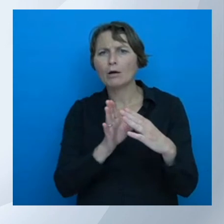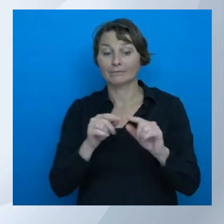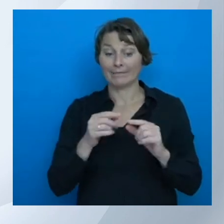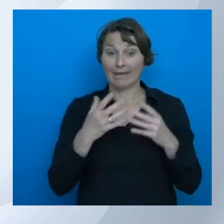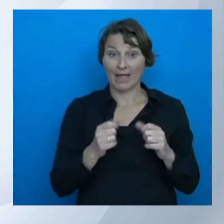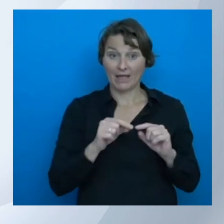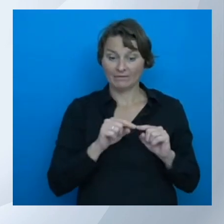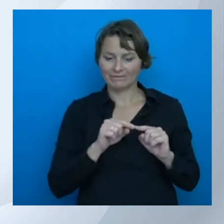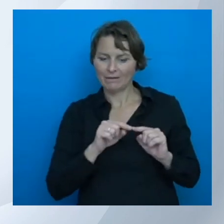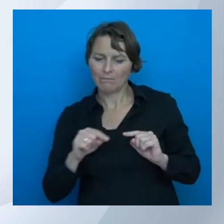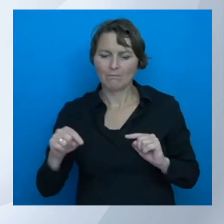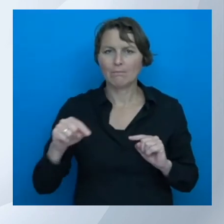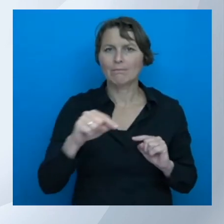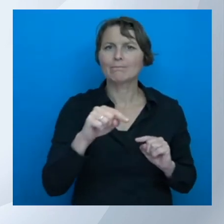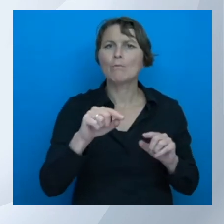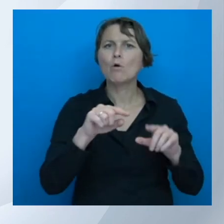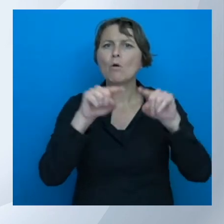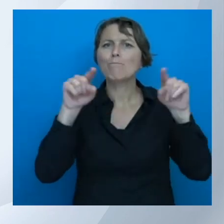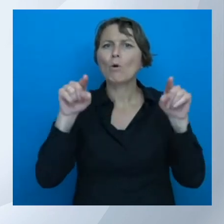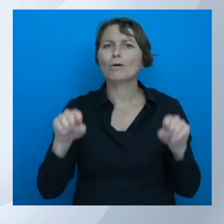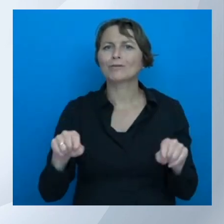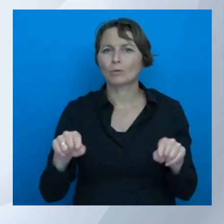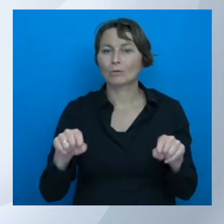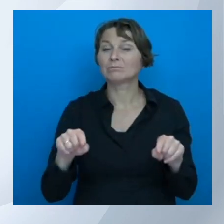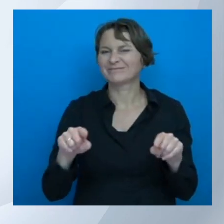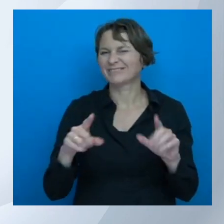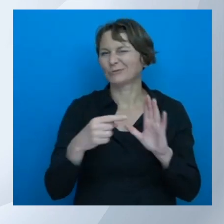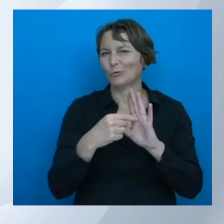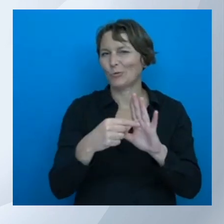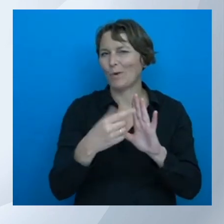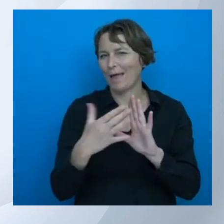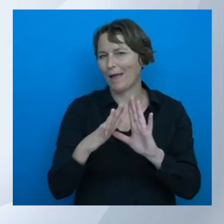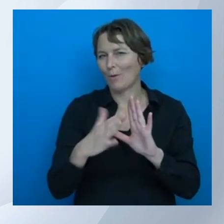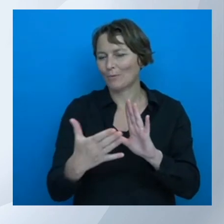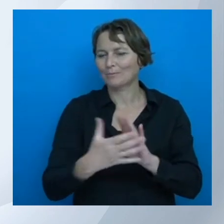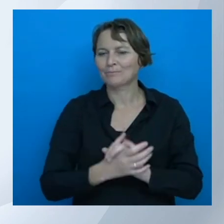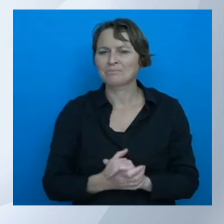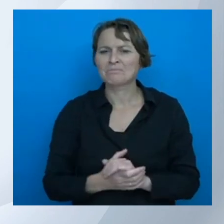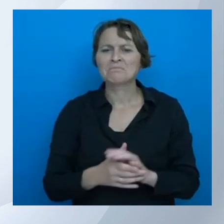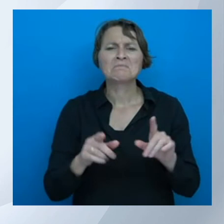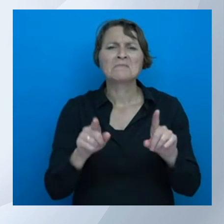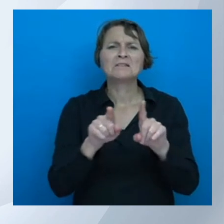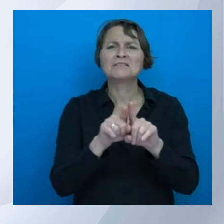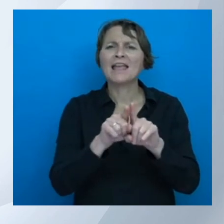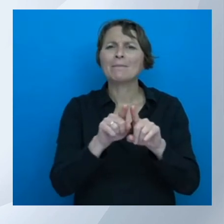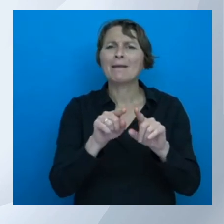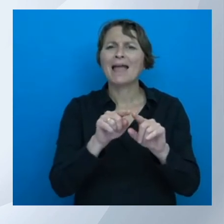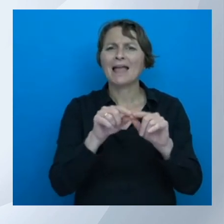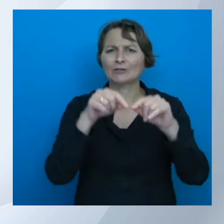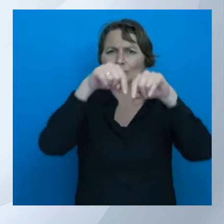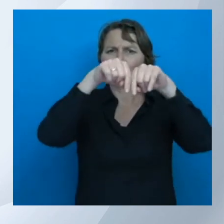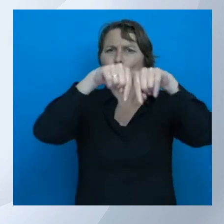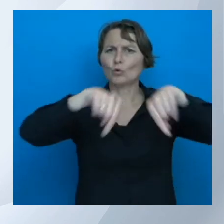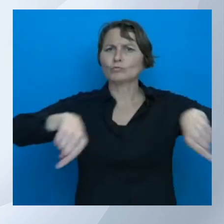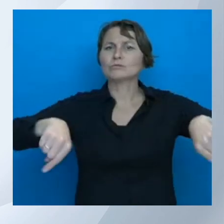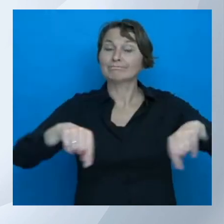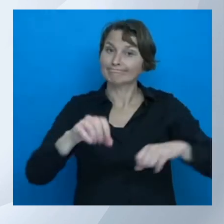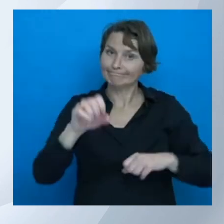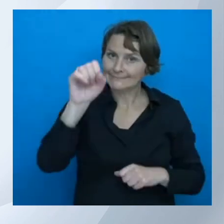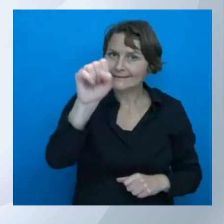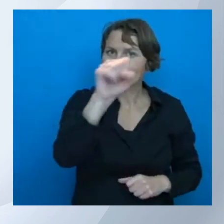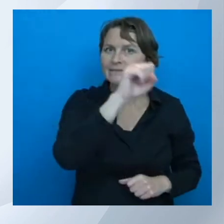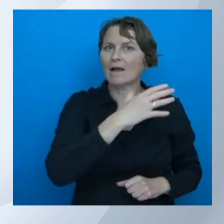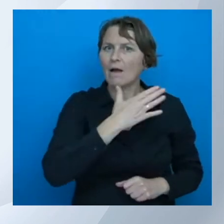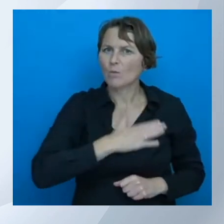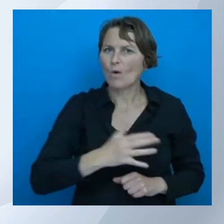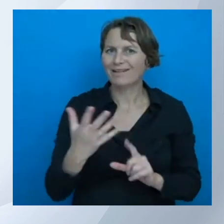show you what that would look like. So it's as simple as going onto a route and saying, yep, I'd like that cached. And